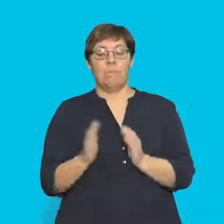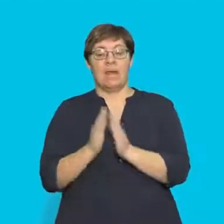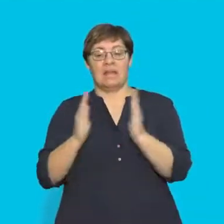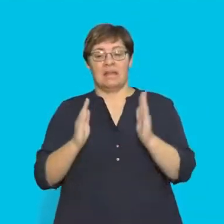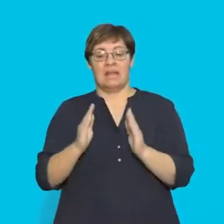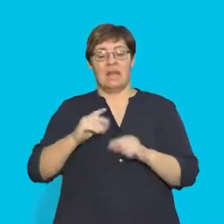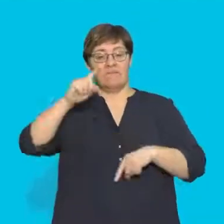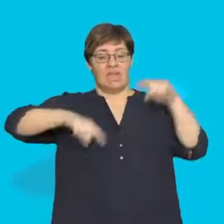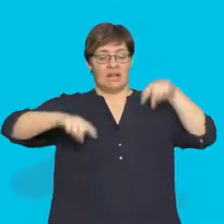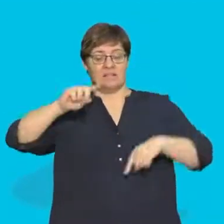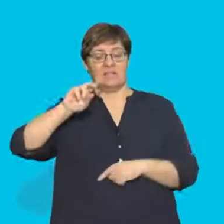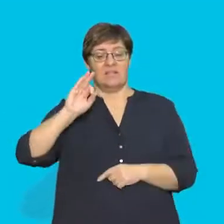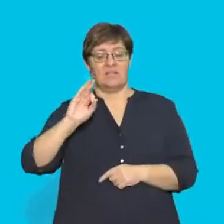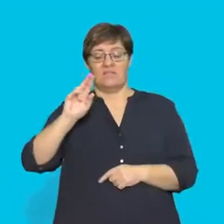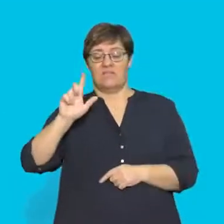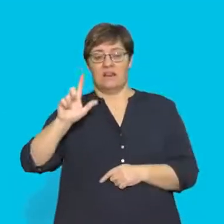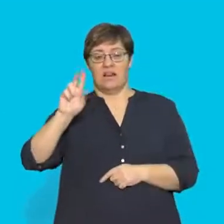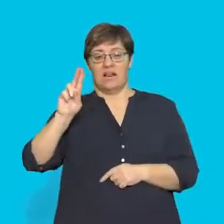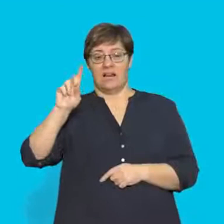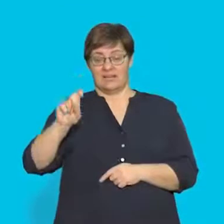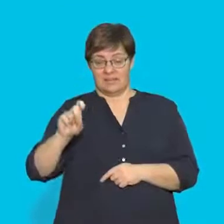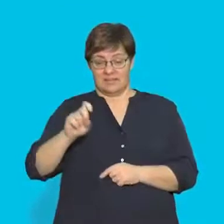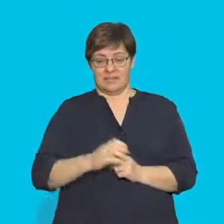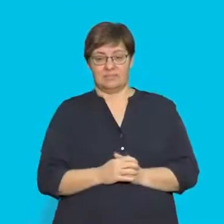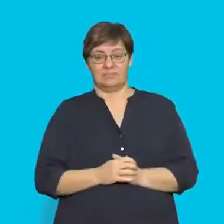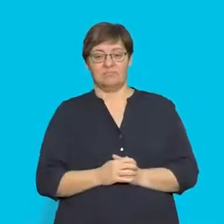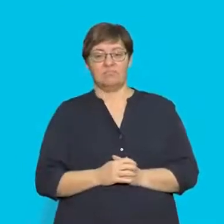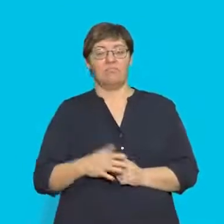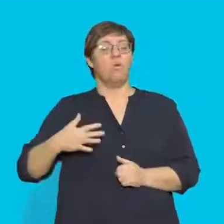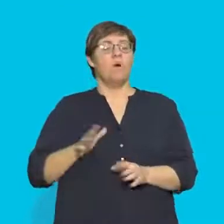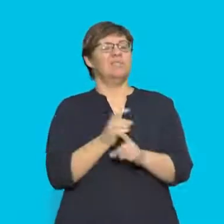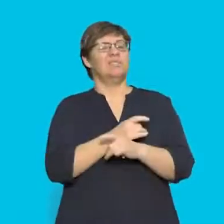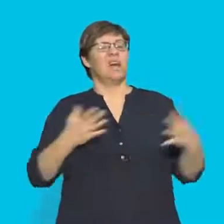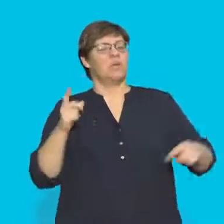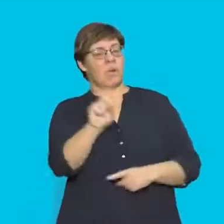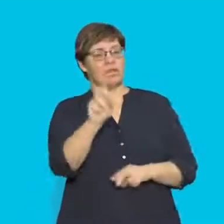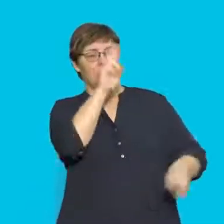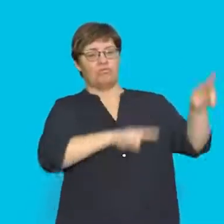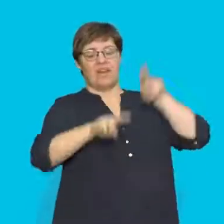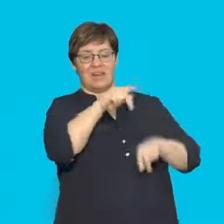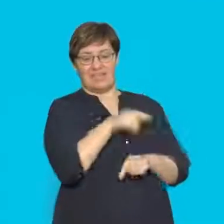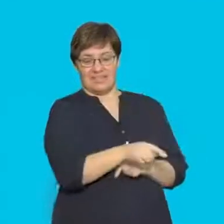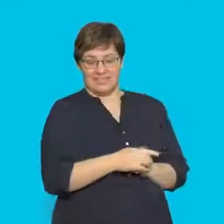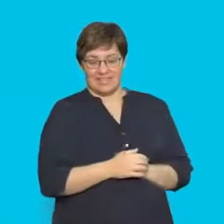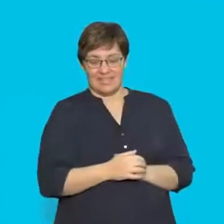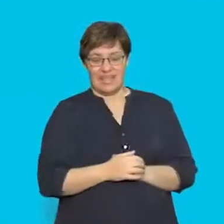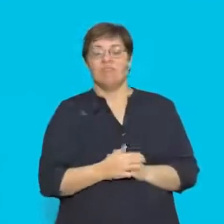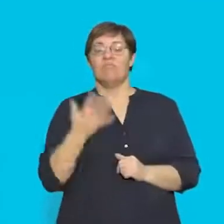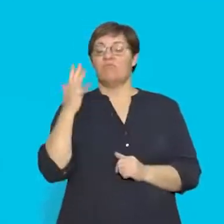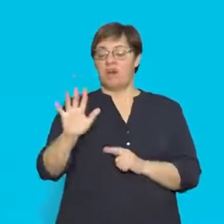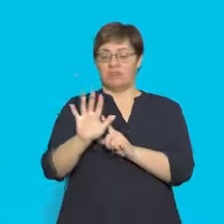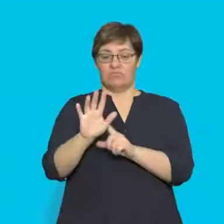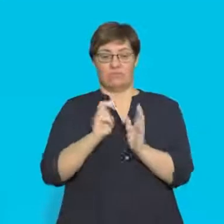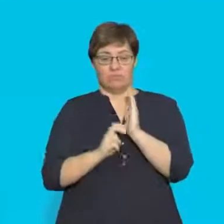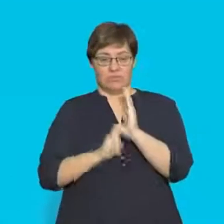flux. Let's have a look at each of those terms. So I want to start off by just revising the use of the